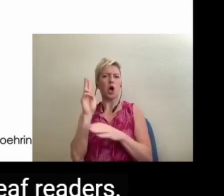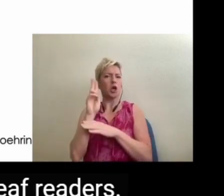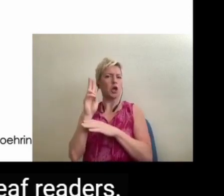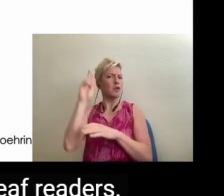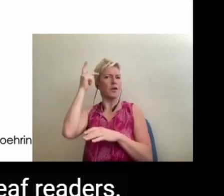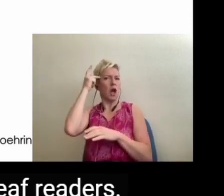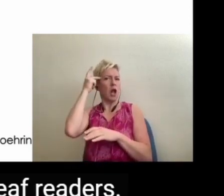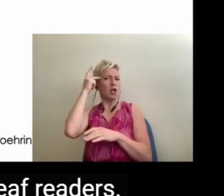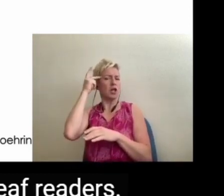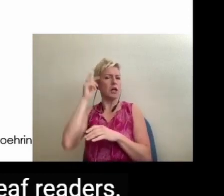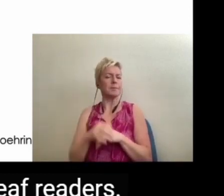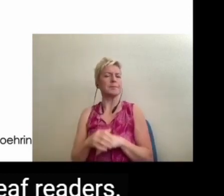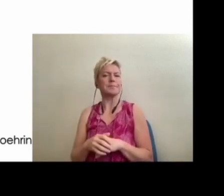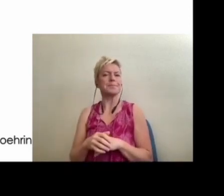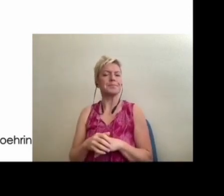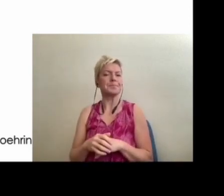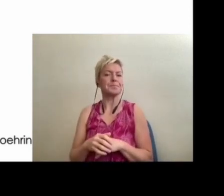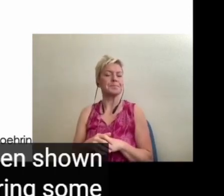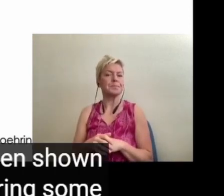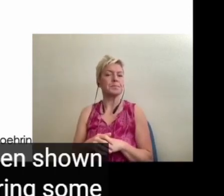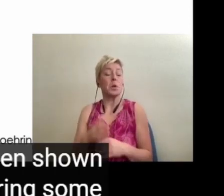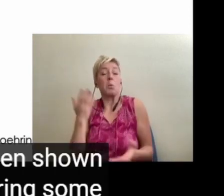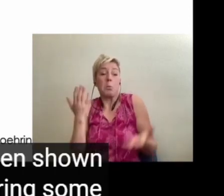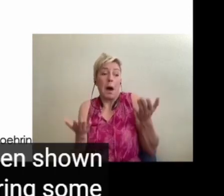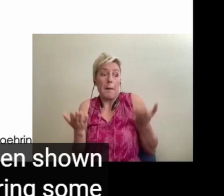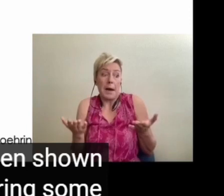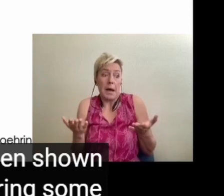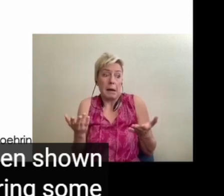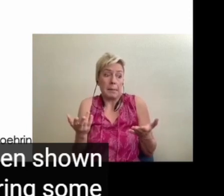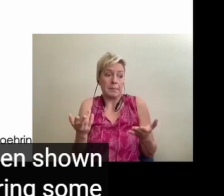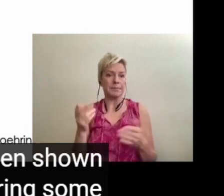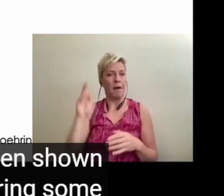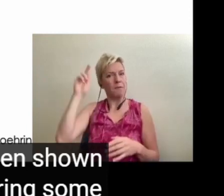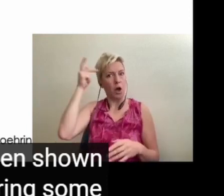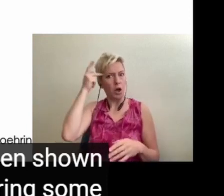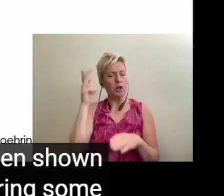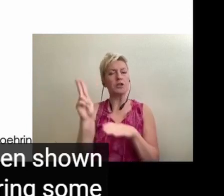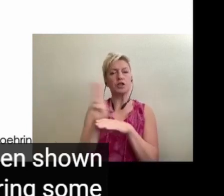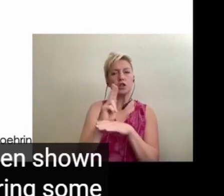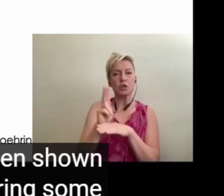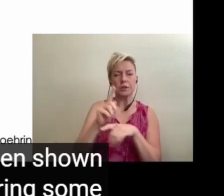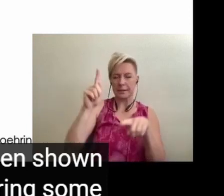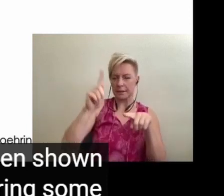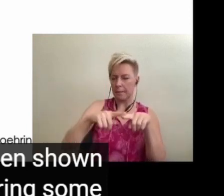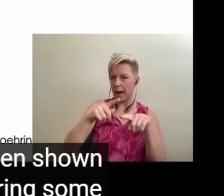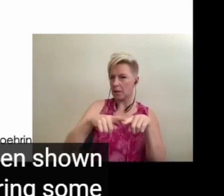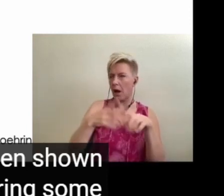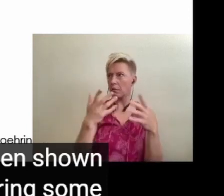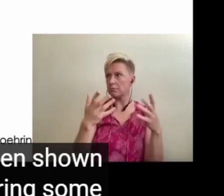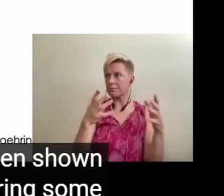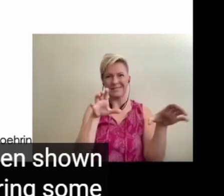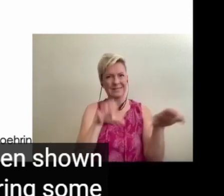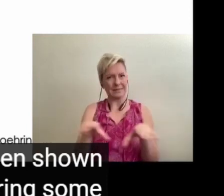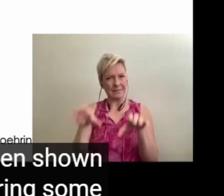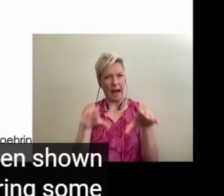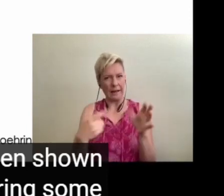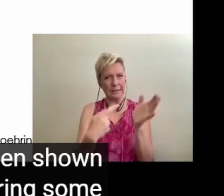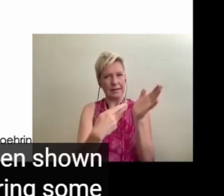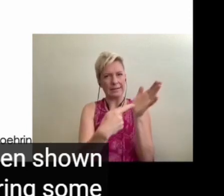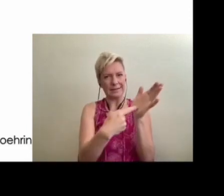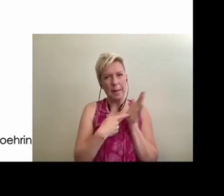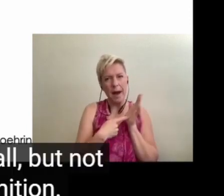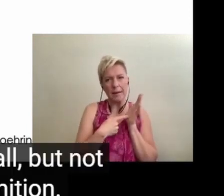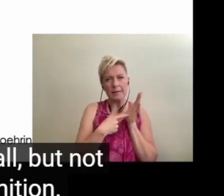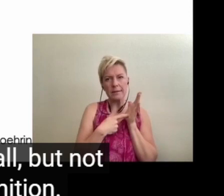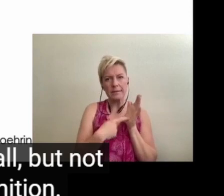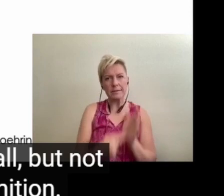been mixed in deaf readers. Skilled adult readers have been shown to rely on phonological coding